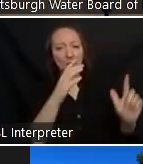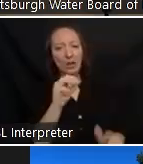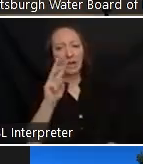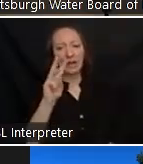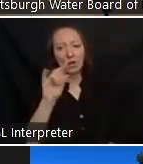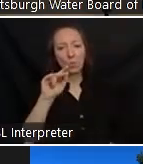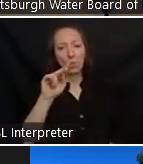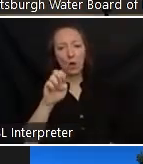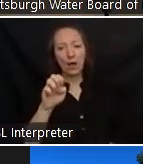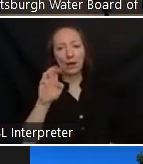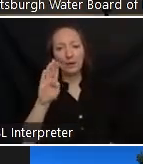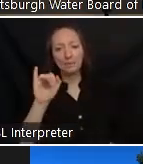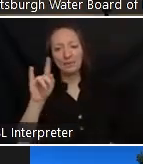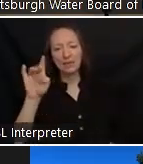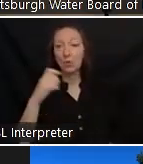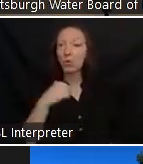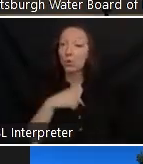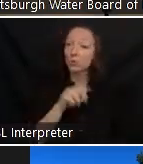Okay. Yeah.